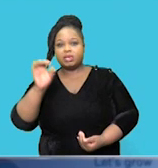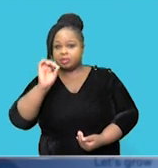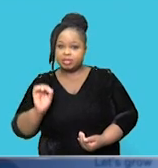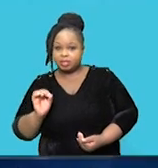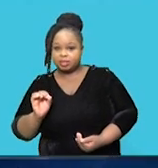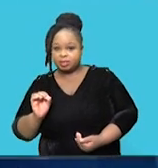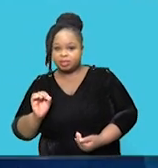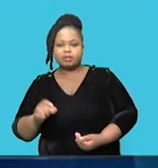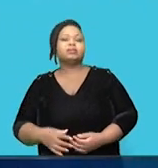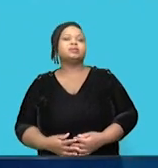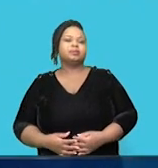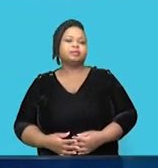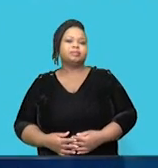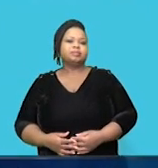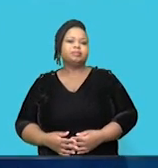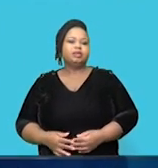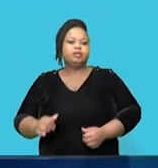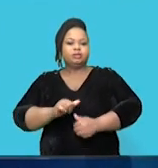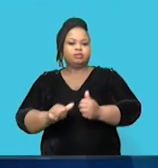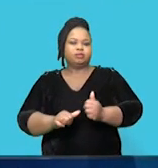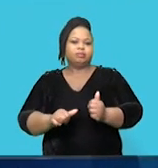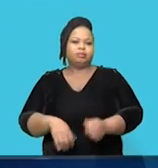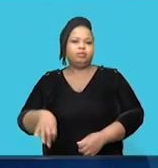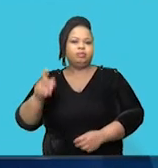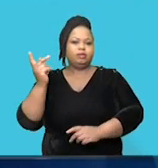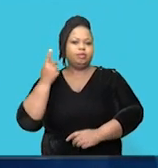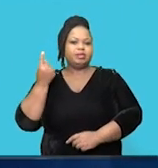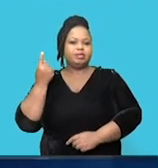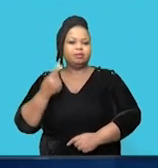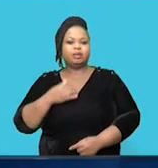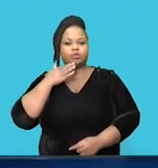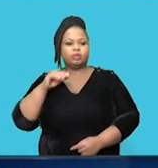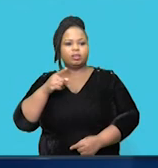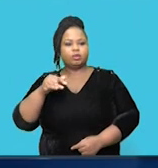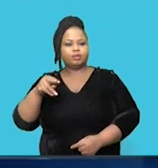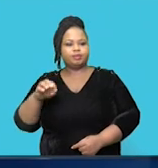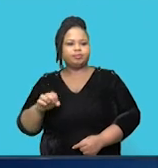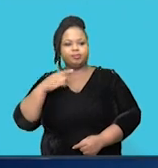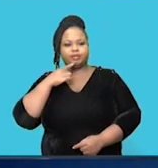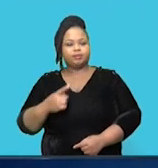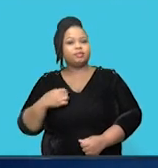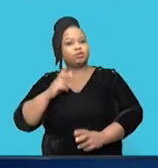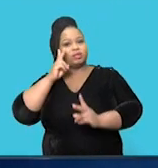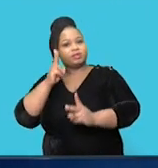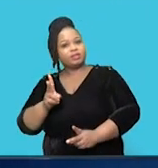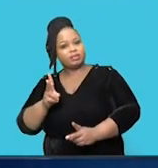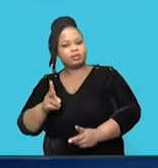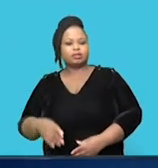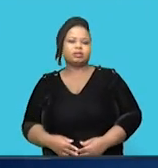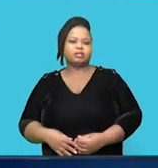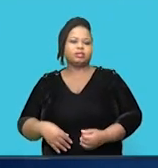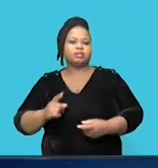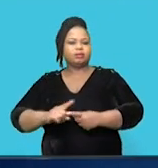100%. Isekela nqununu lesikolo uSikhetho Hlangwani uthe ukufumana utyelelo kunye